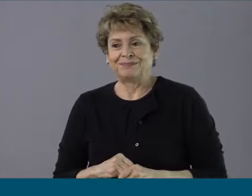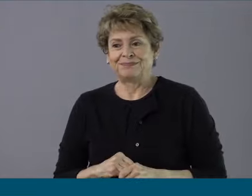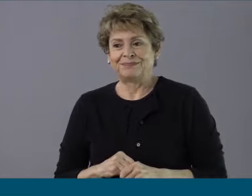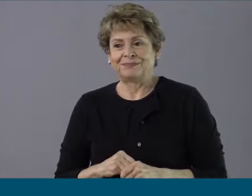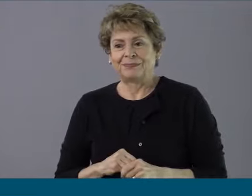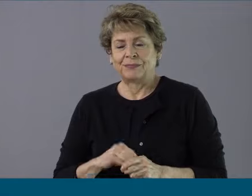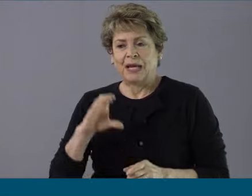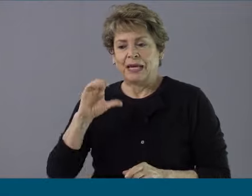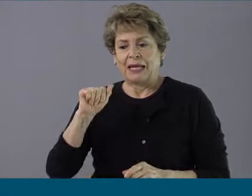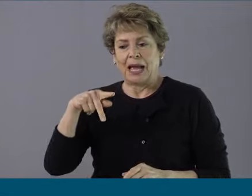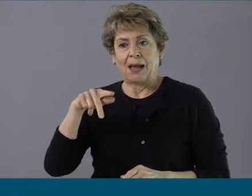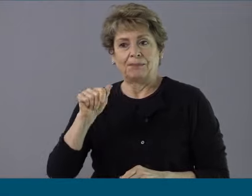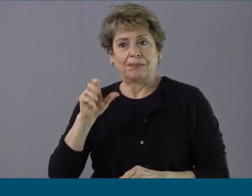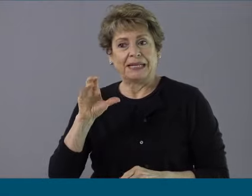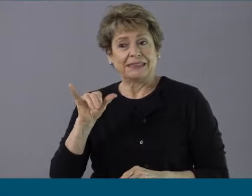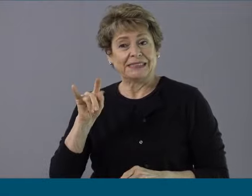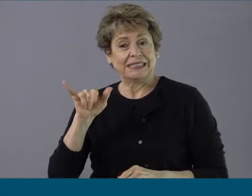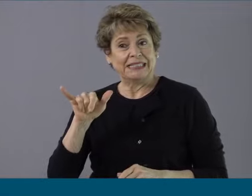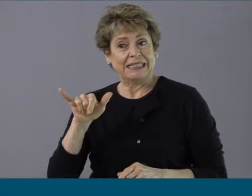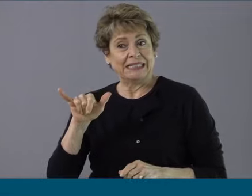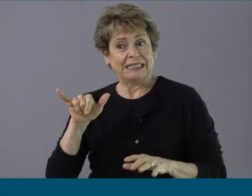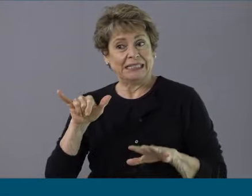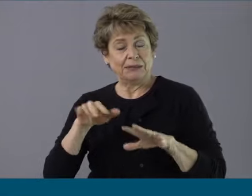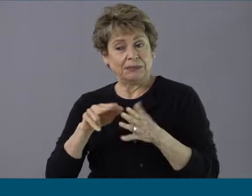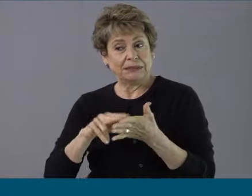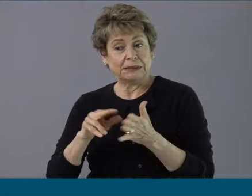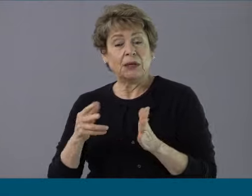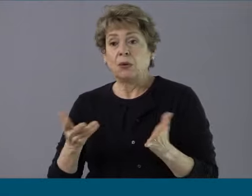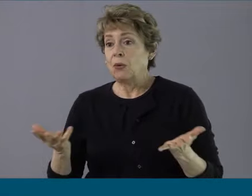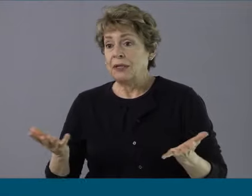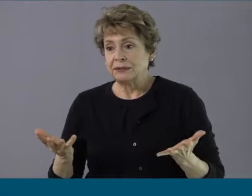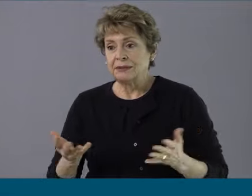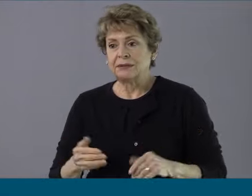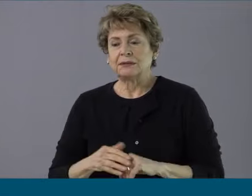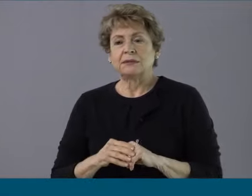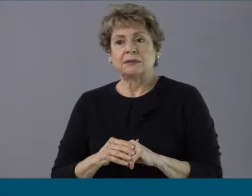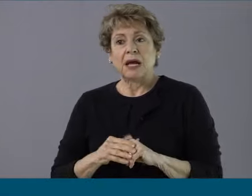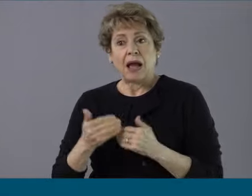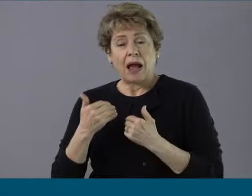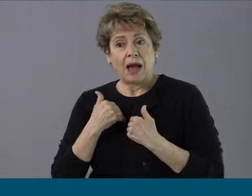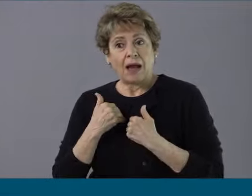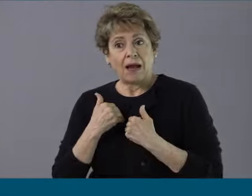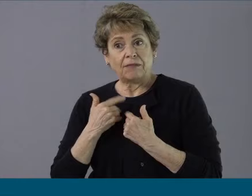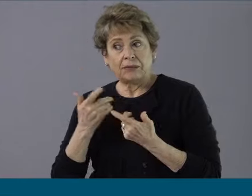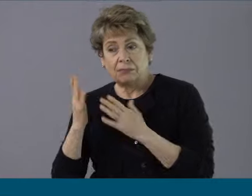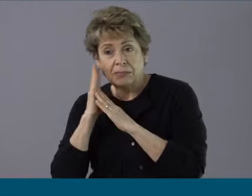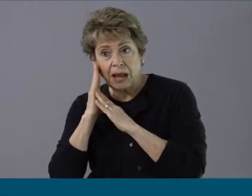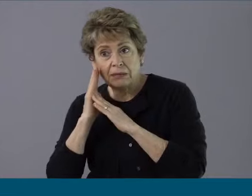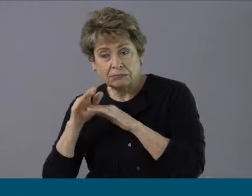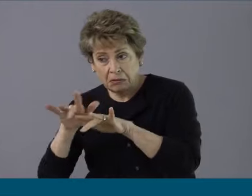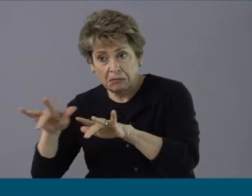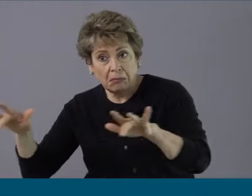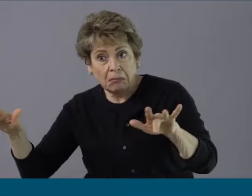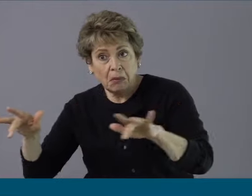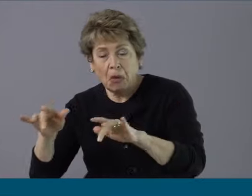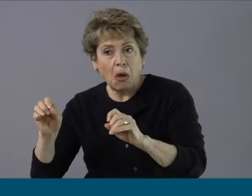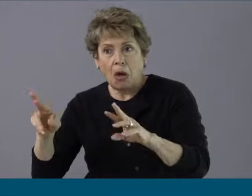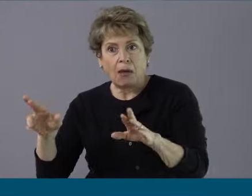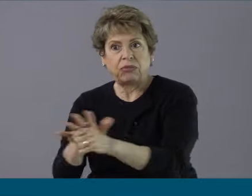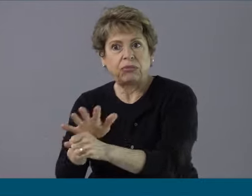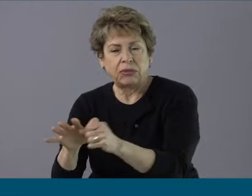the capacity in our fine hospitals and places where we can help people, but also our capacity of boots on